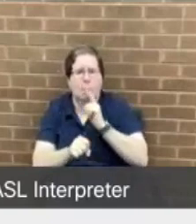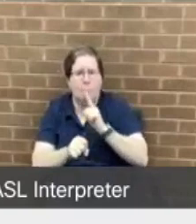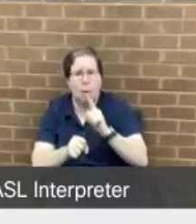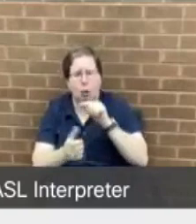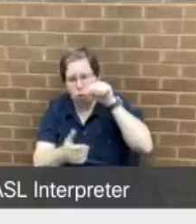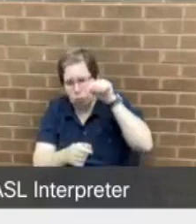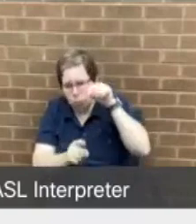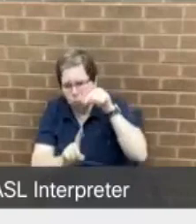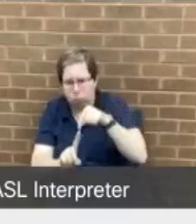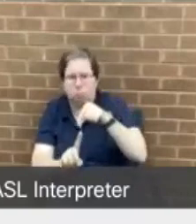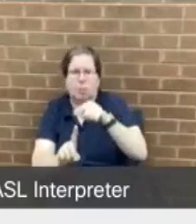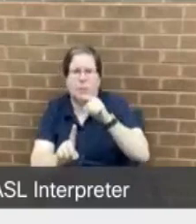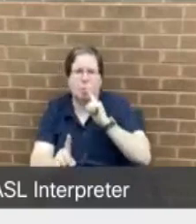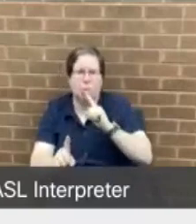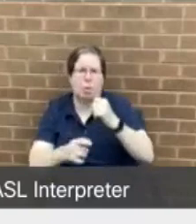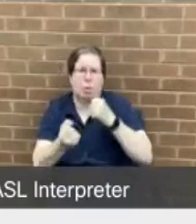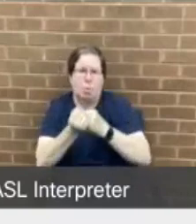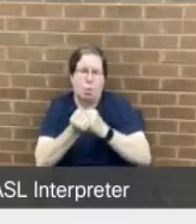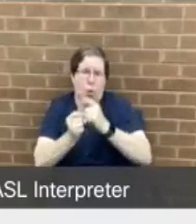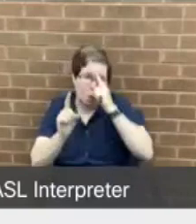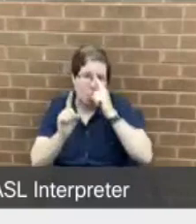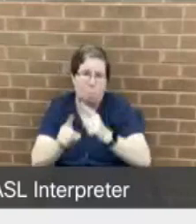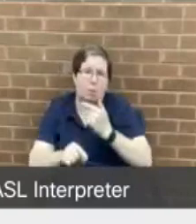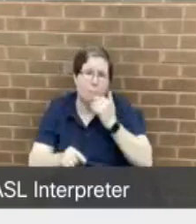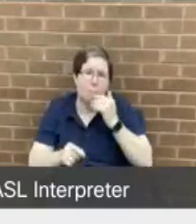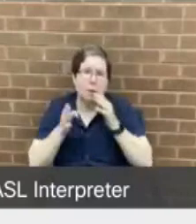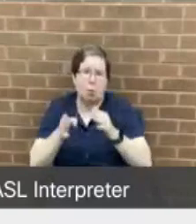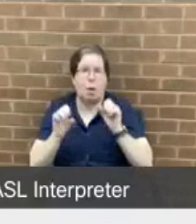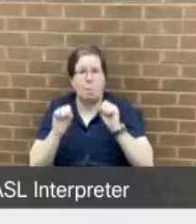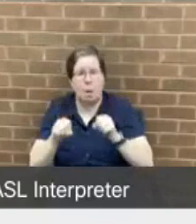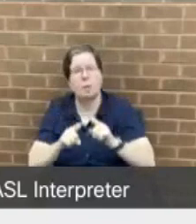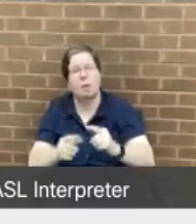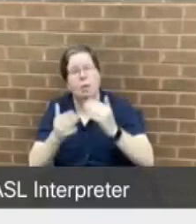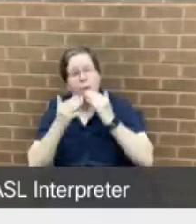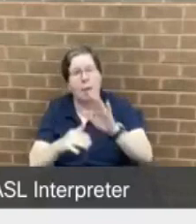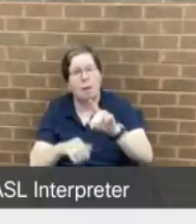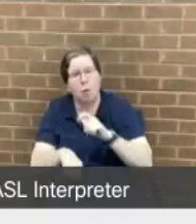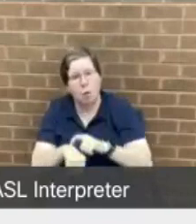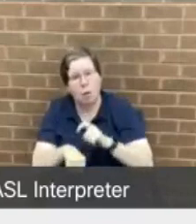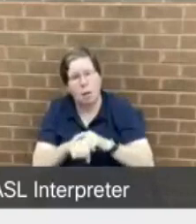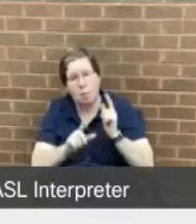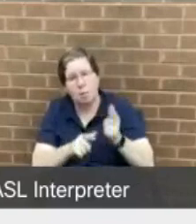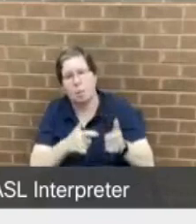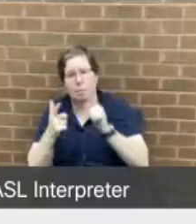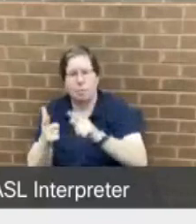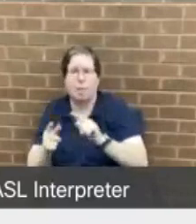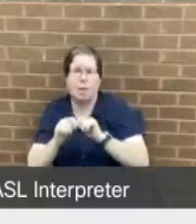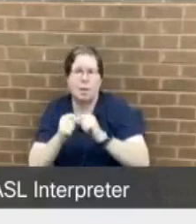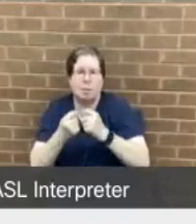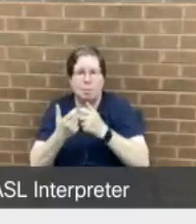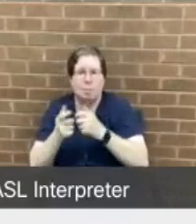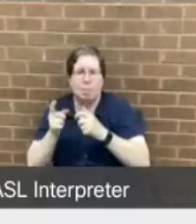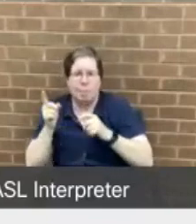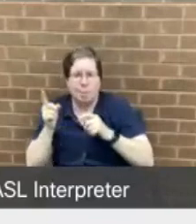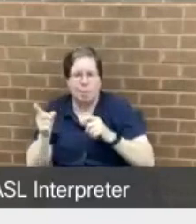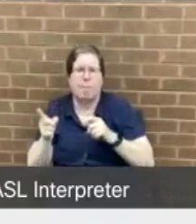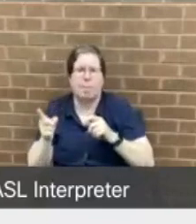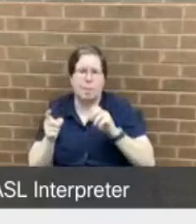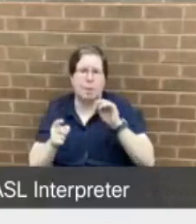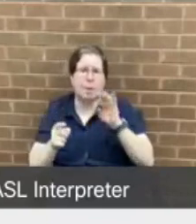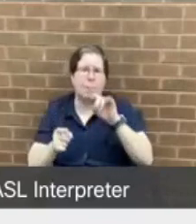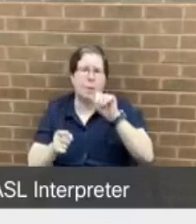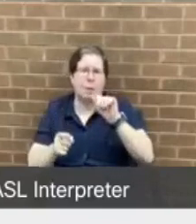support our mission in the most effective way. So I thank you for your time, and I will turn it over to our teammate at MDTA, Melissa